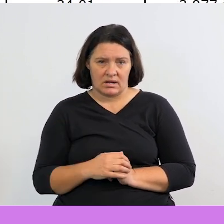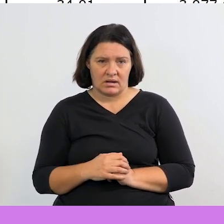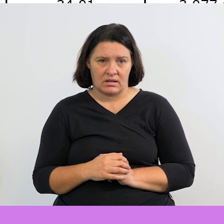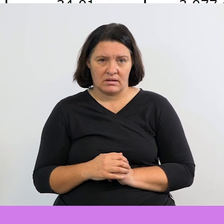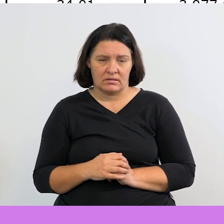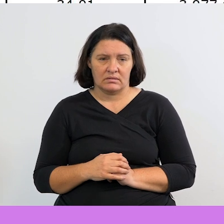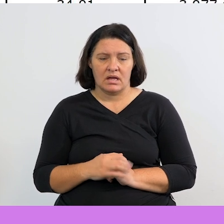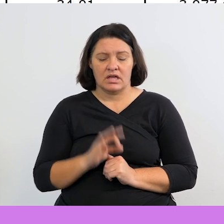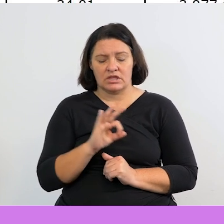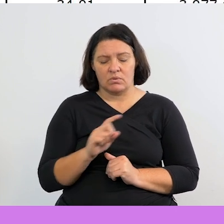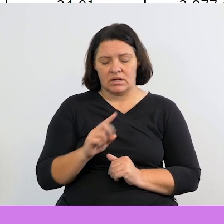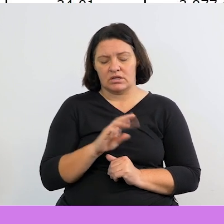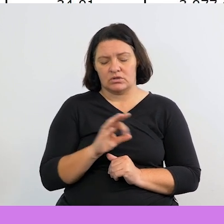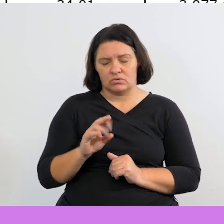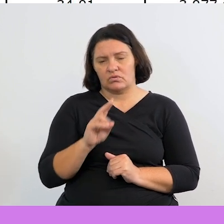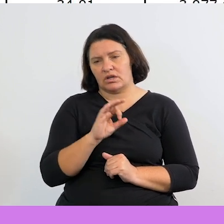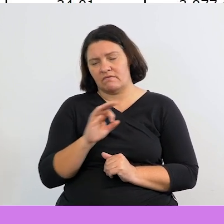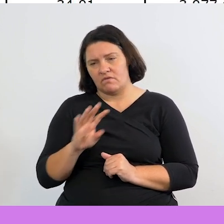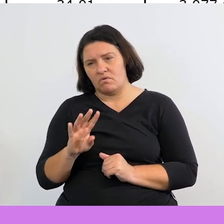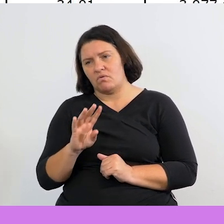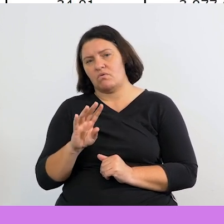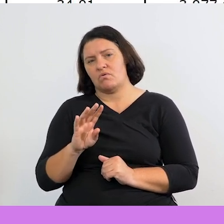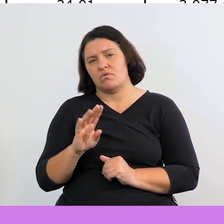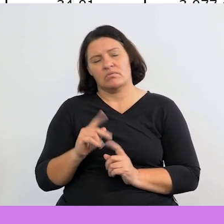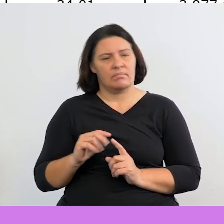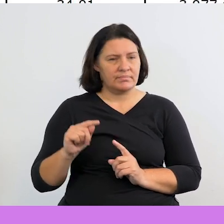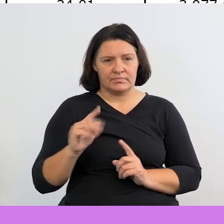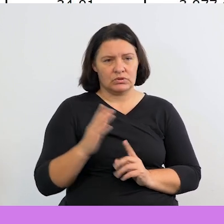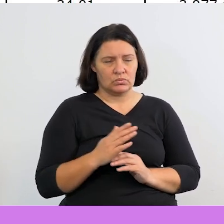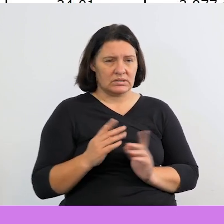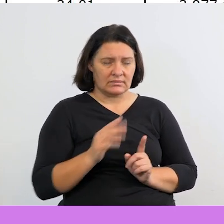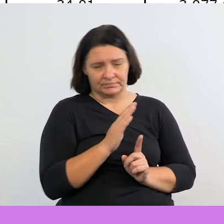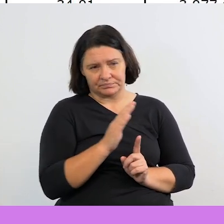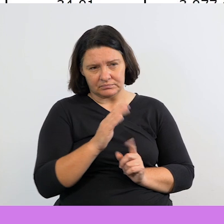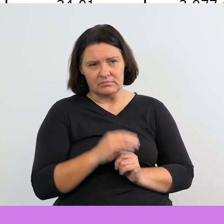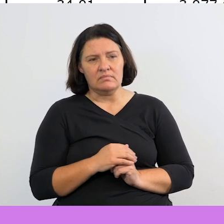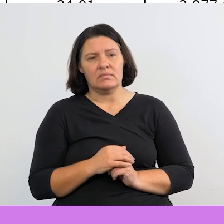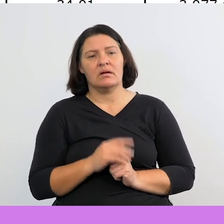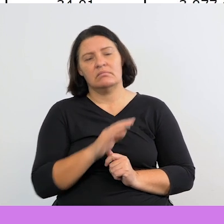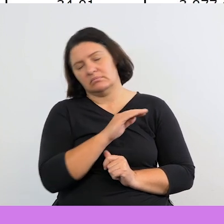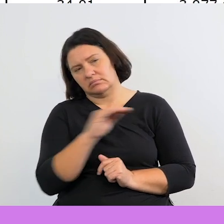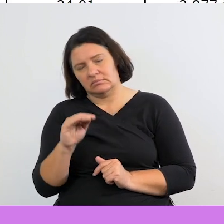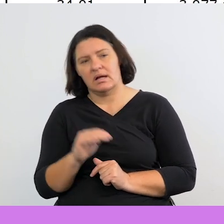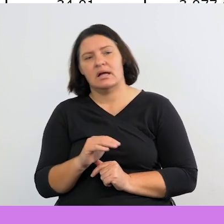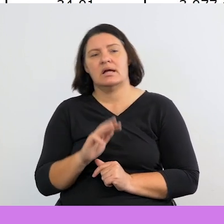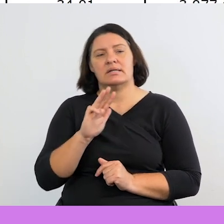34,01. 31, 32, 33, 34. So we move all the way to this side. We said